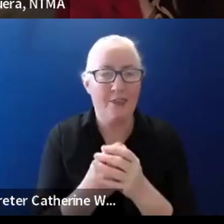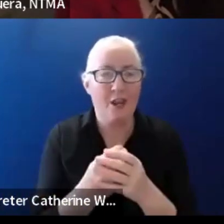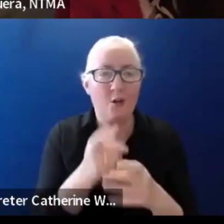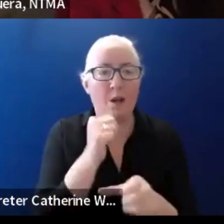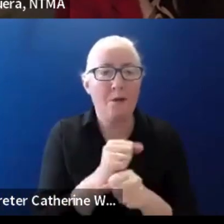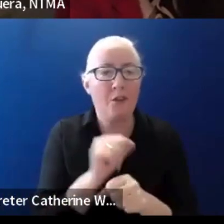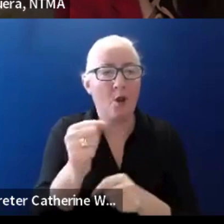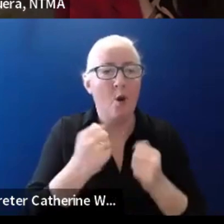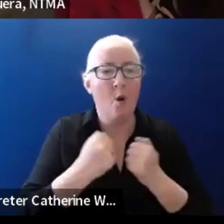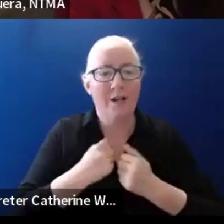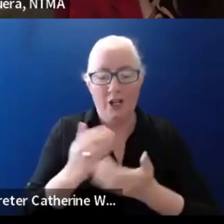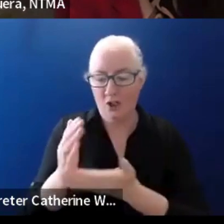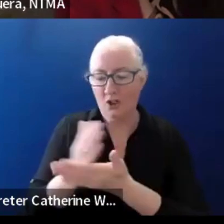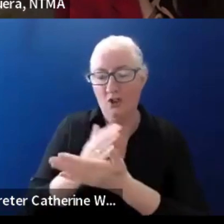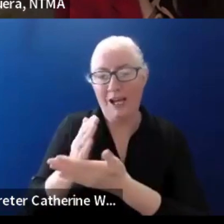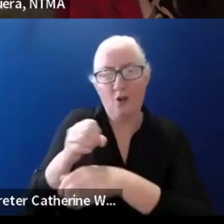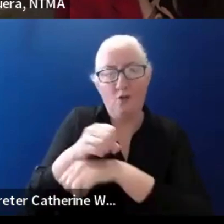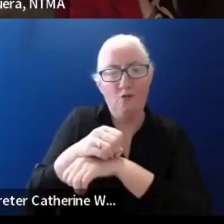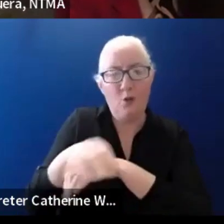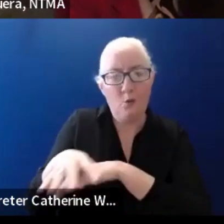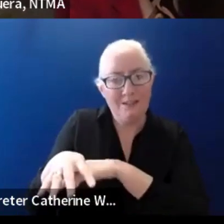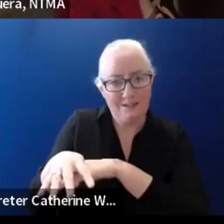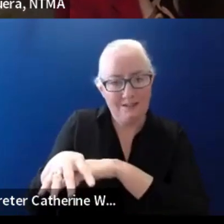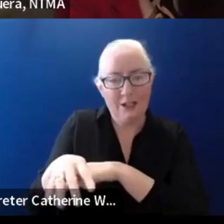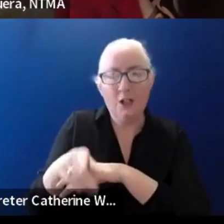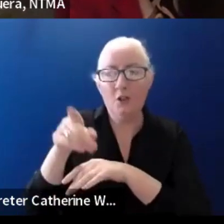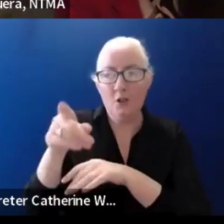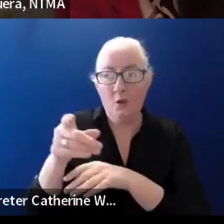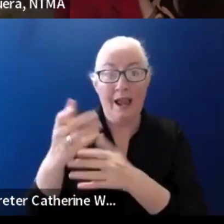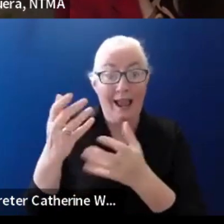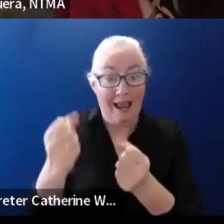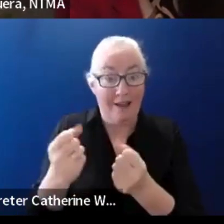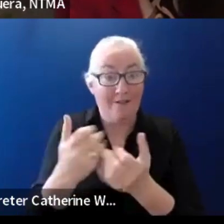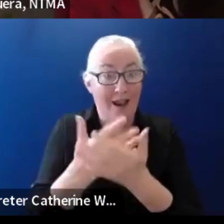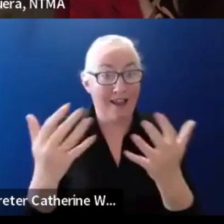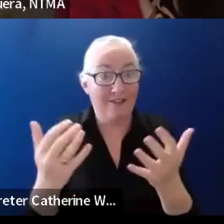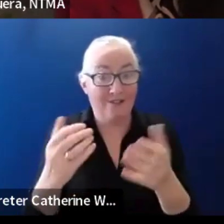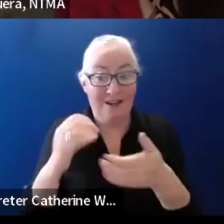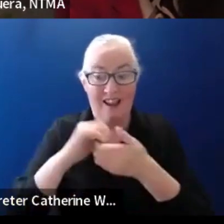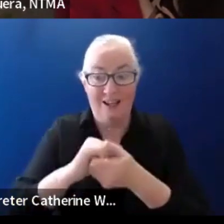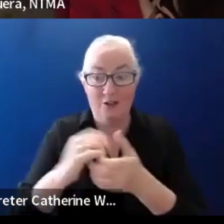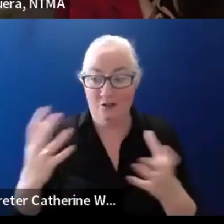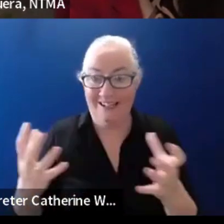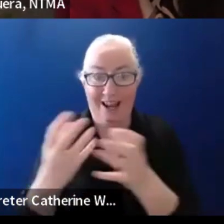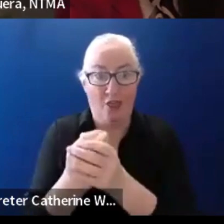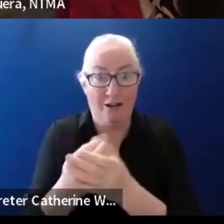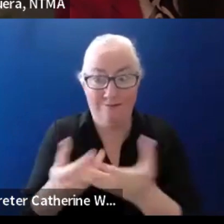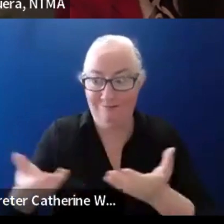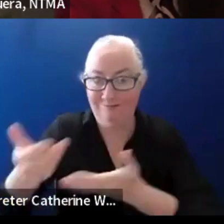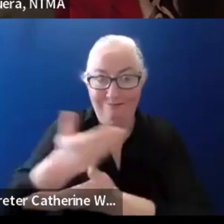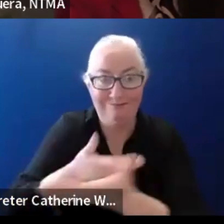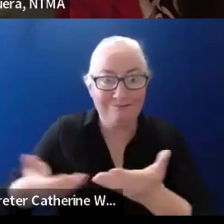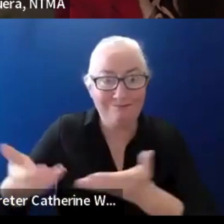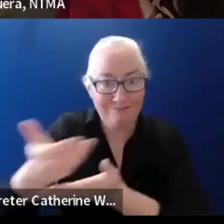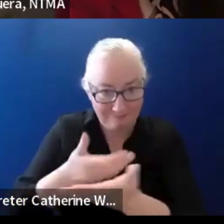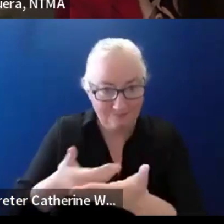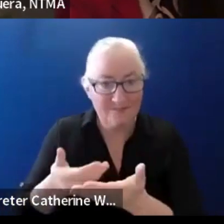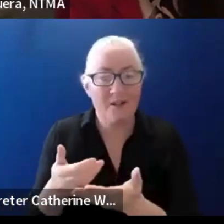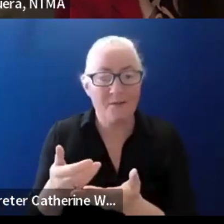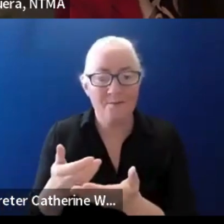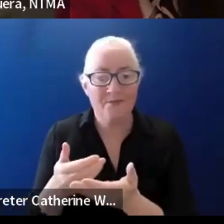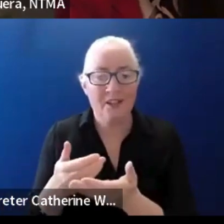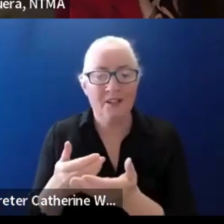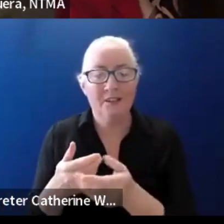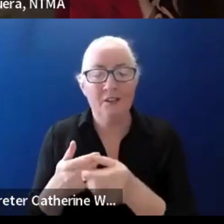shared roots. And it seems that you brought a significant number of your colleagues together to discuss them. In